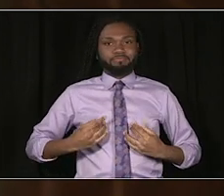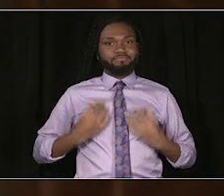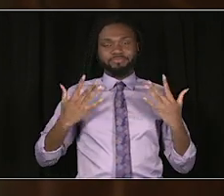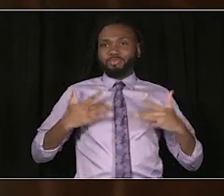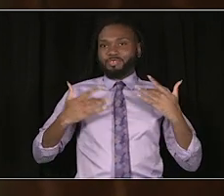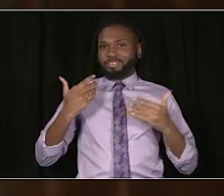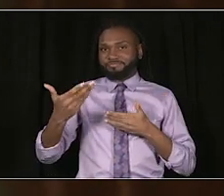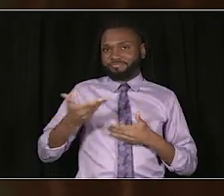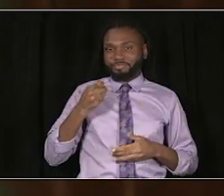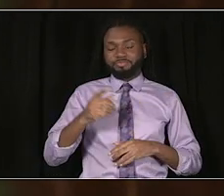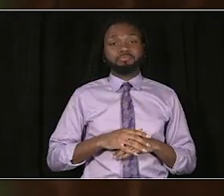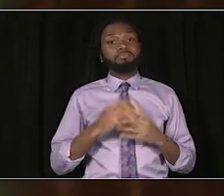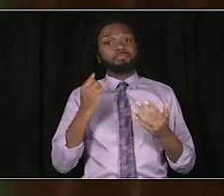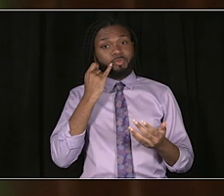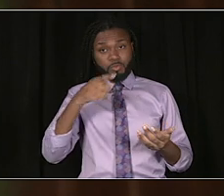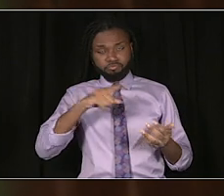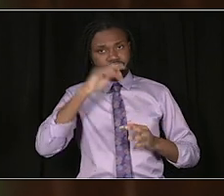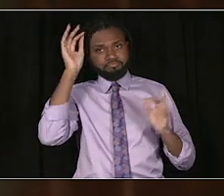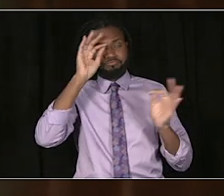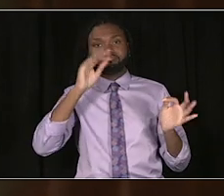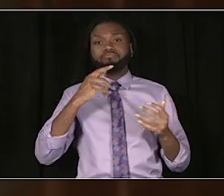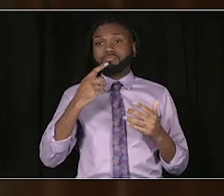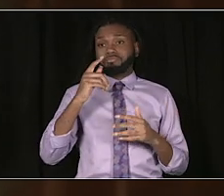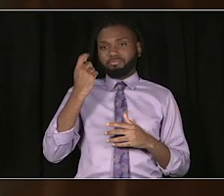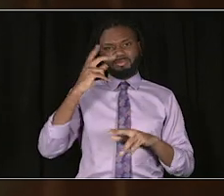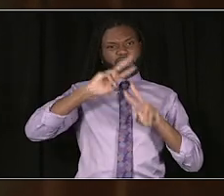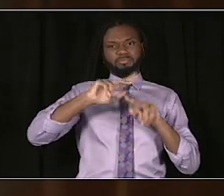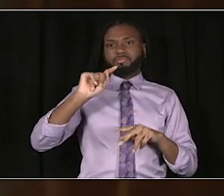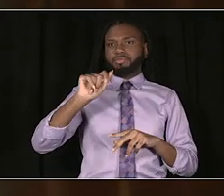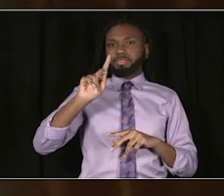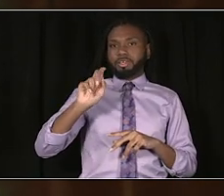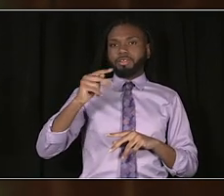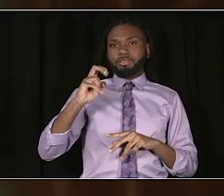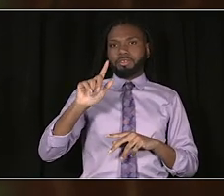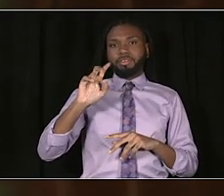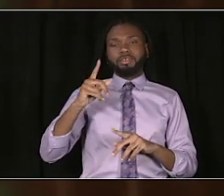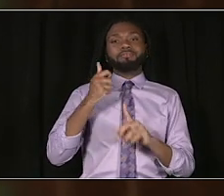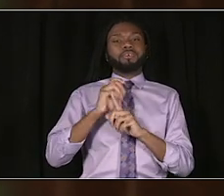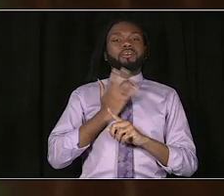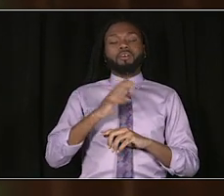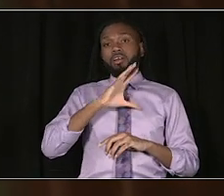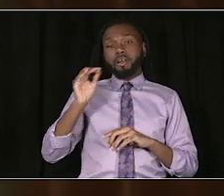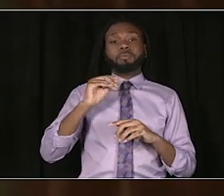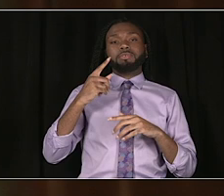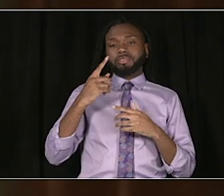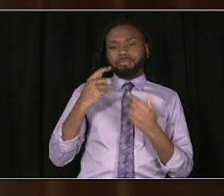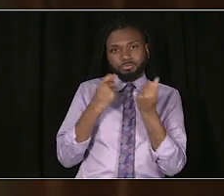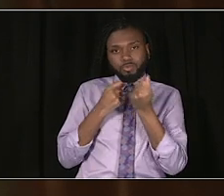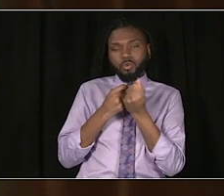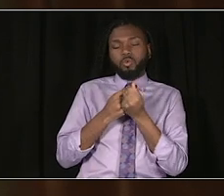you. For those of you who aren't familiar, Take the Lead is our company's commitment to narratives by, for, and about women